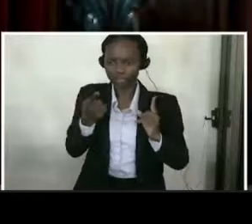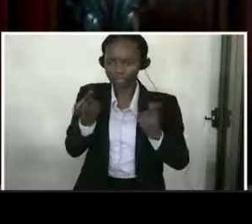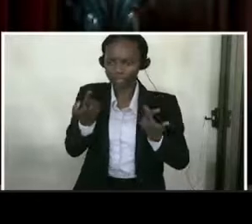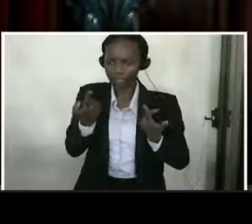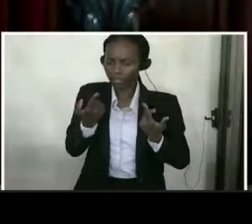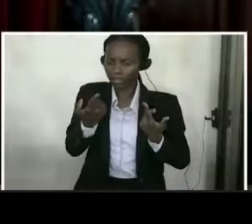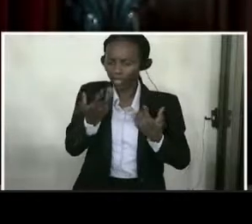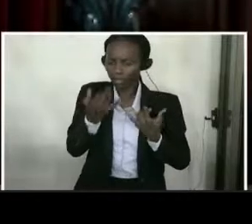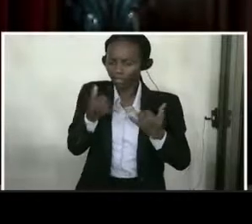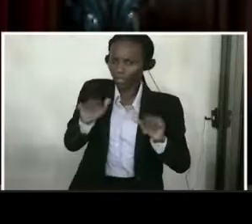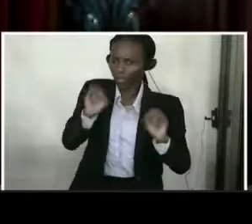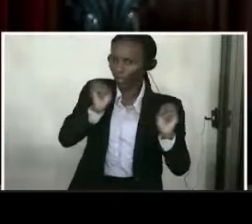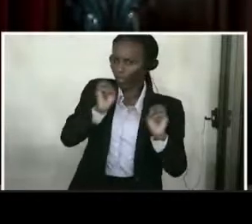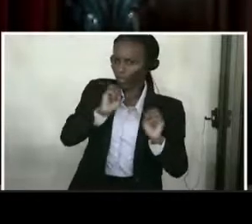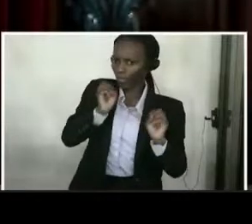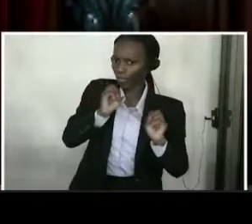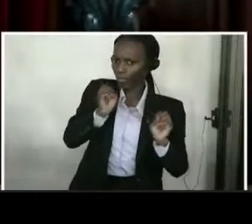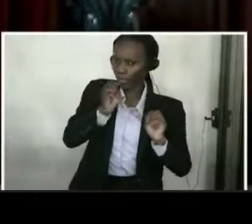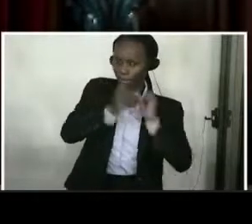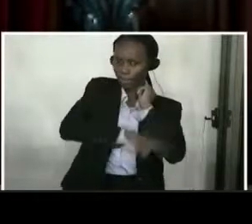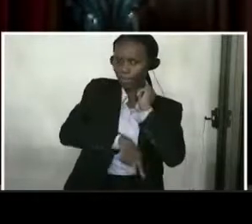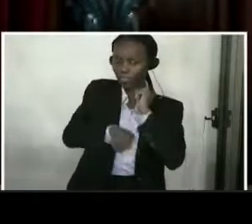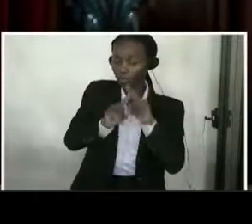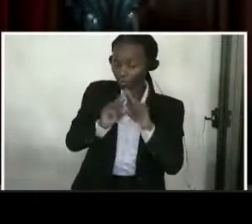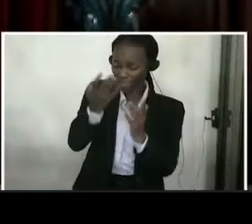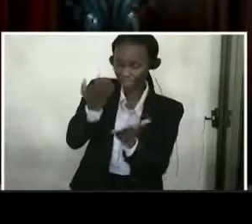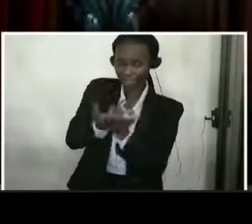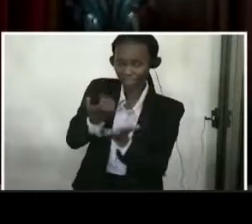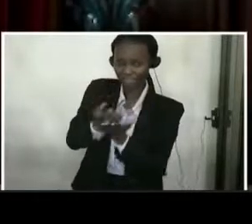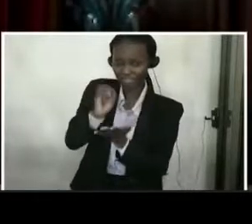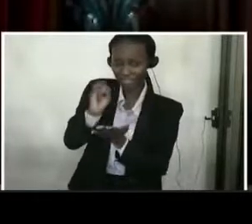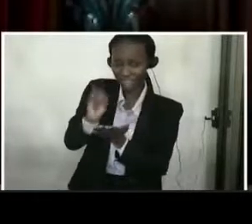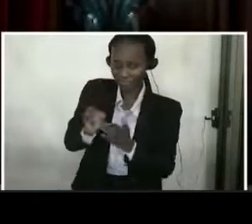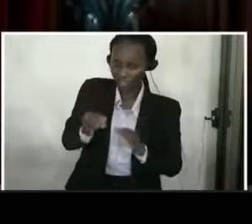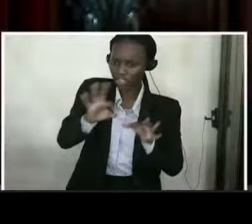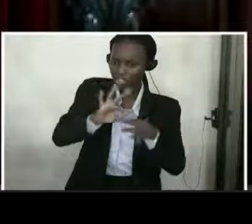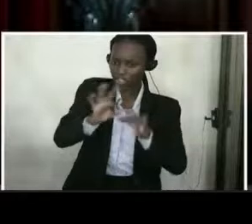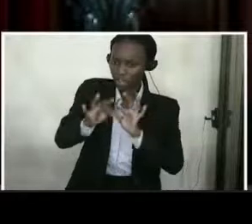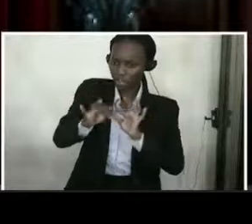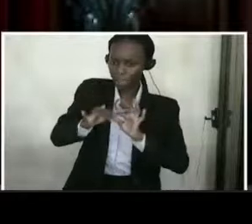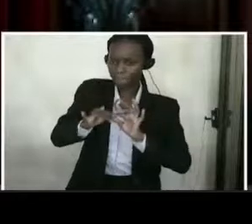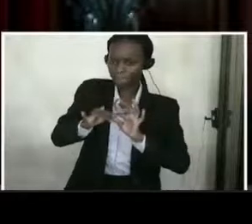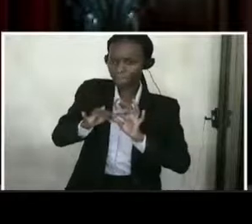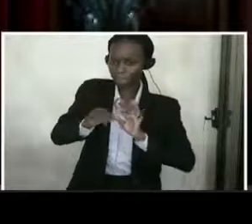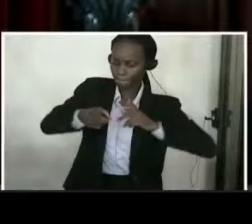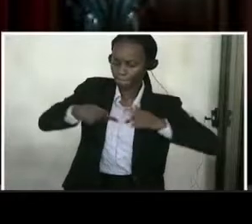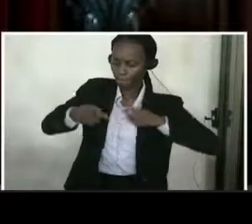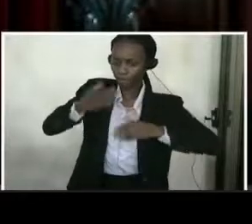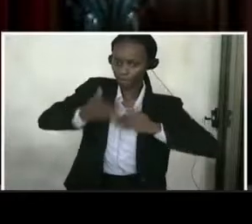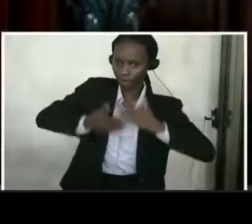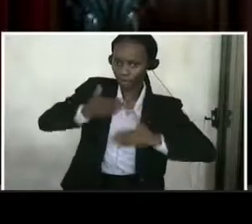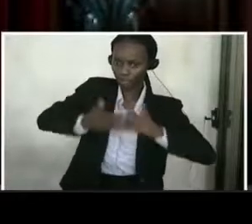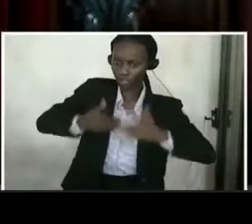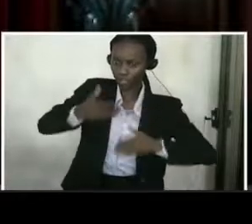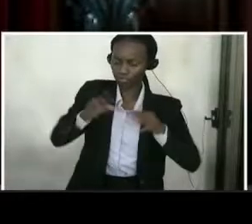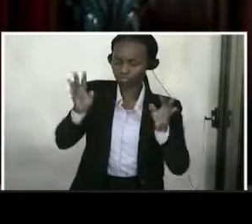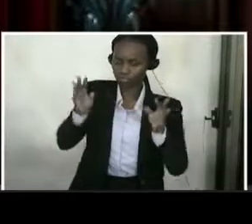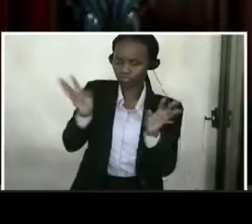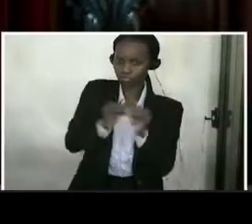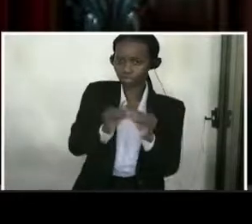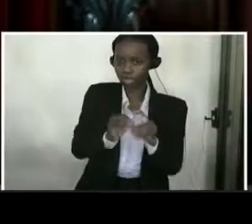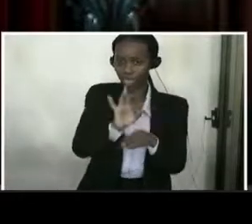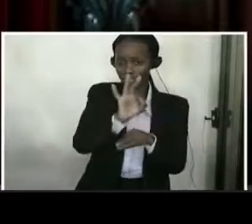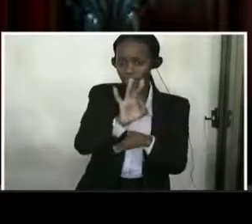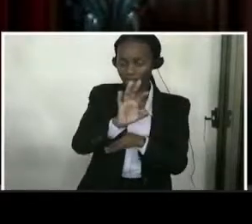corruption, and non-compliance with supply chain management processes to the tune of 300 million. This 300 million, we could have used